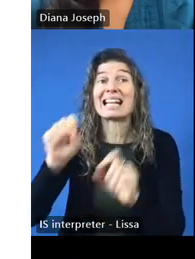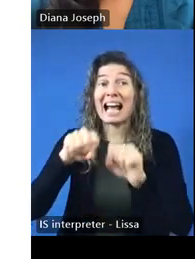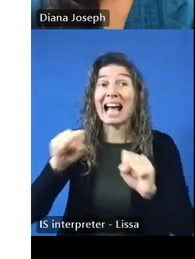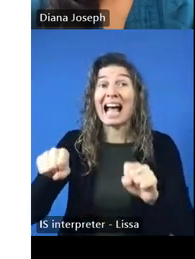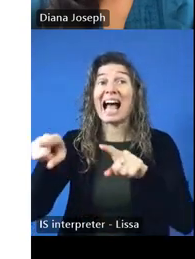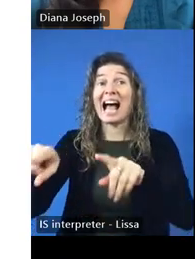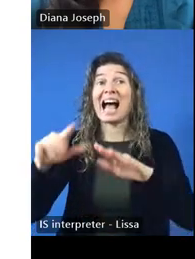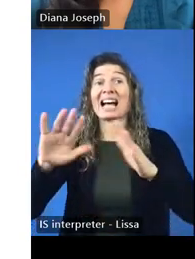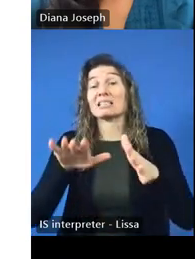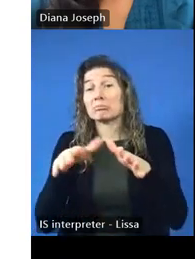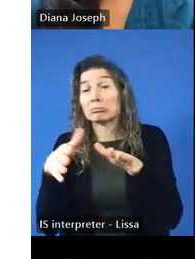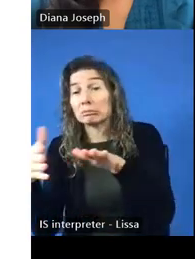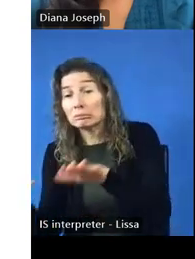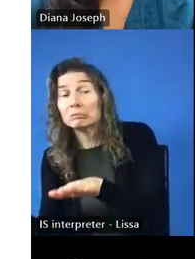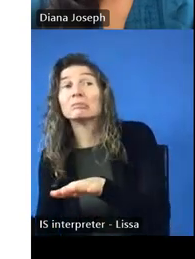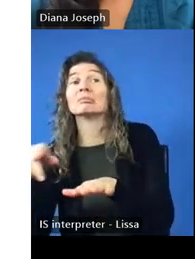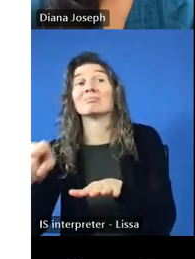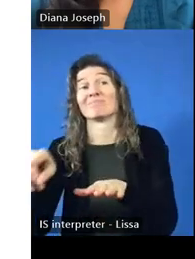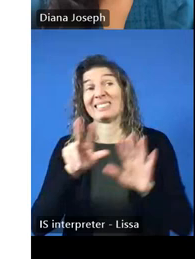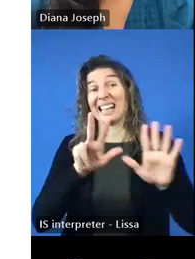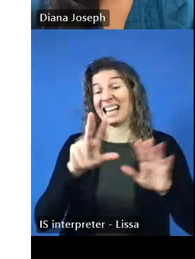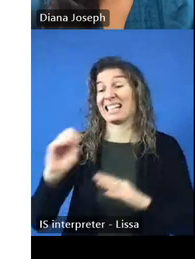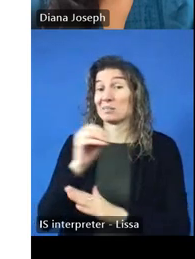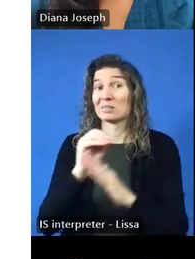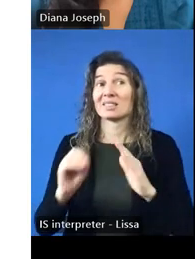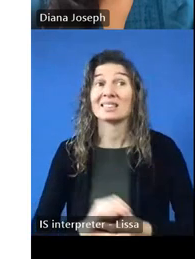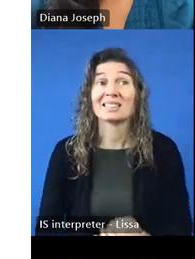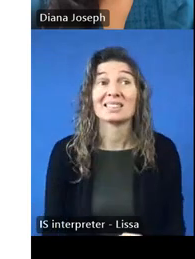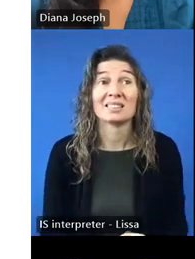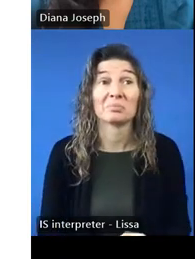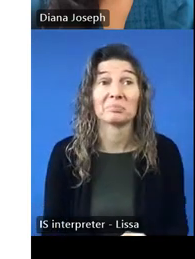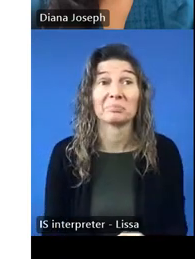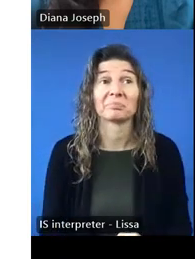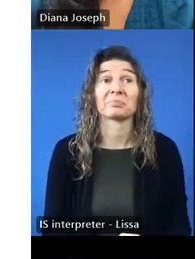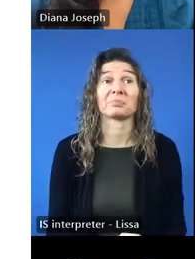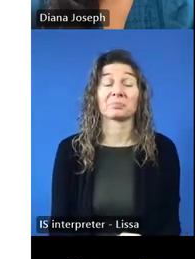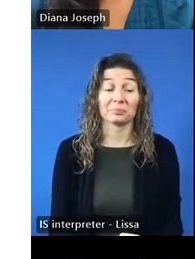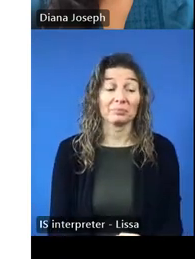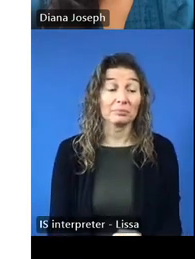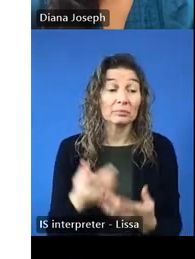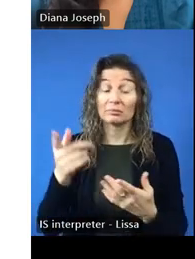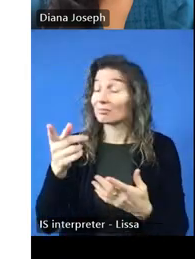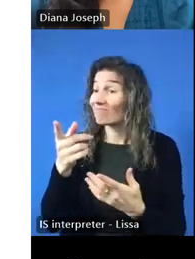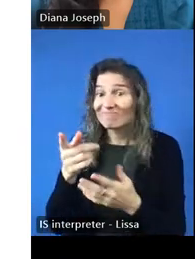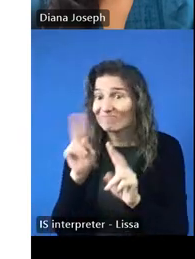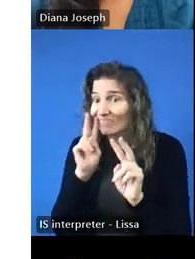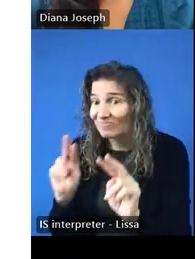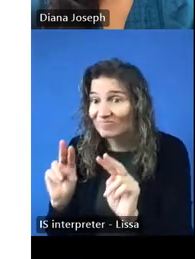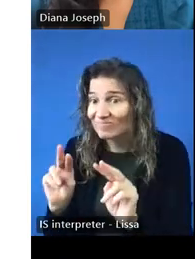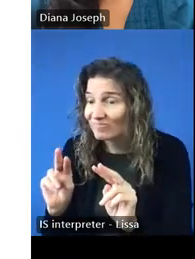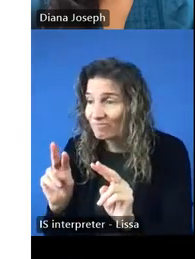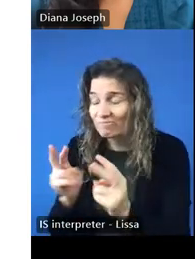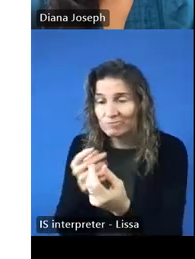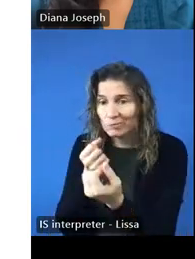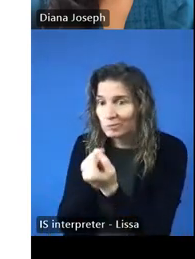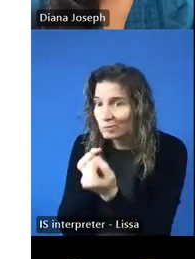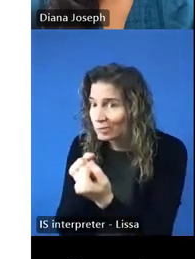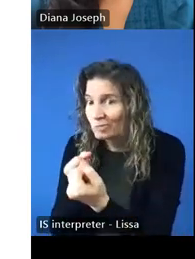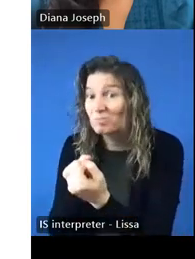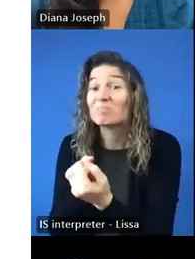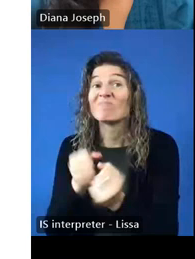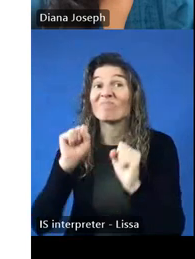feeding difficulties, which can lead to illness or death if unaddressed. Feeding skills, or the ability